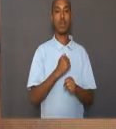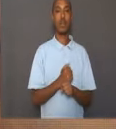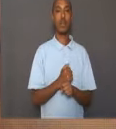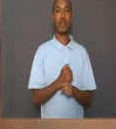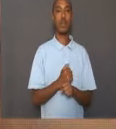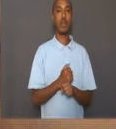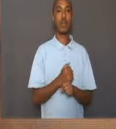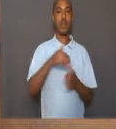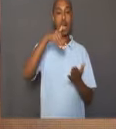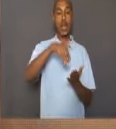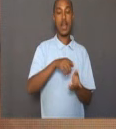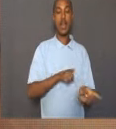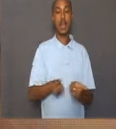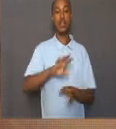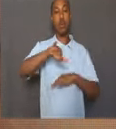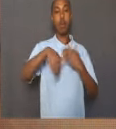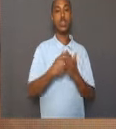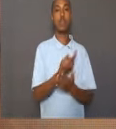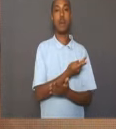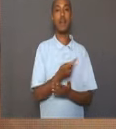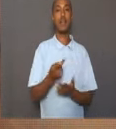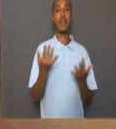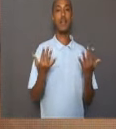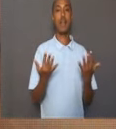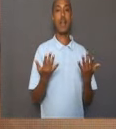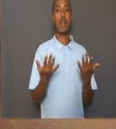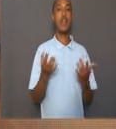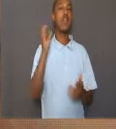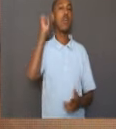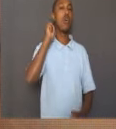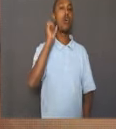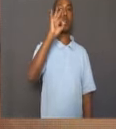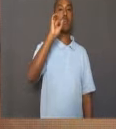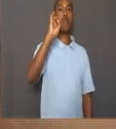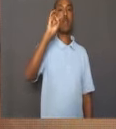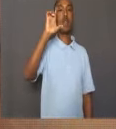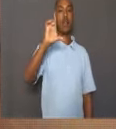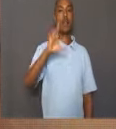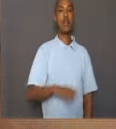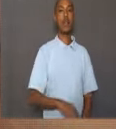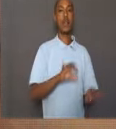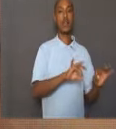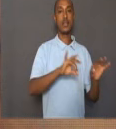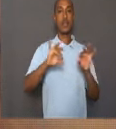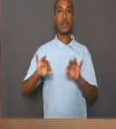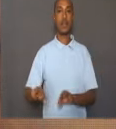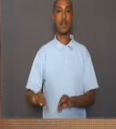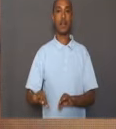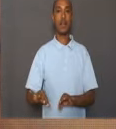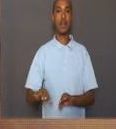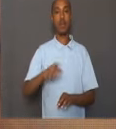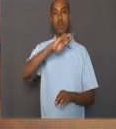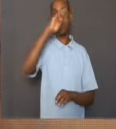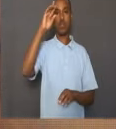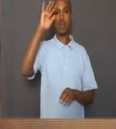would redirect all the particles fired on the gold foil. Instead, the force had to be caused